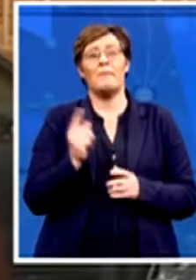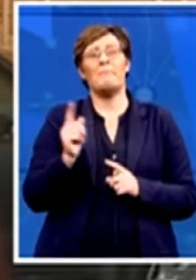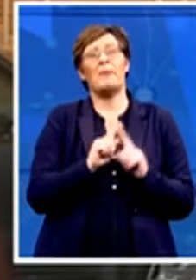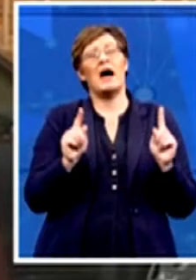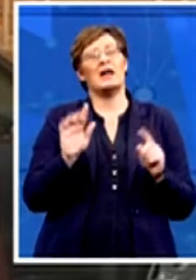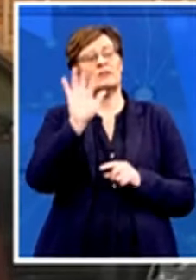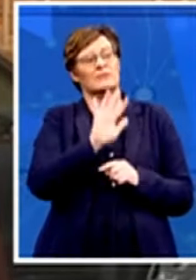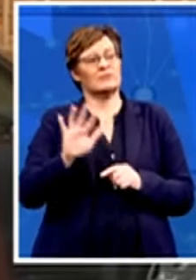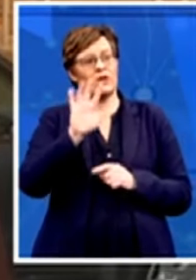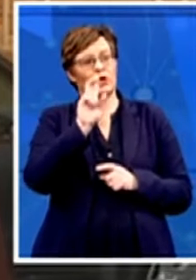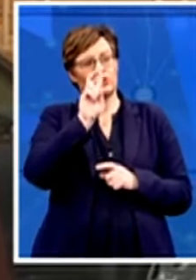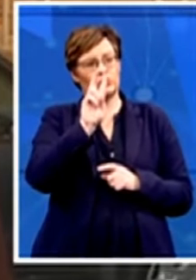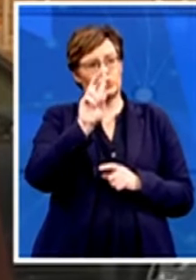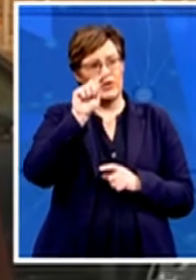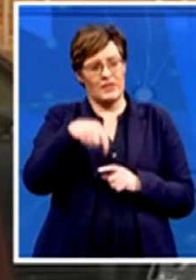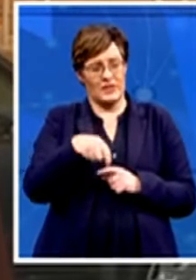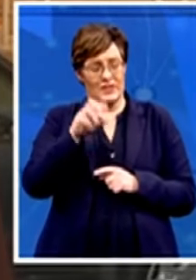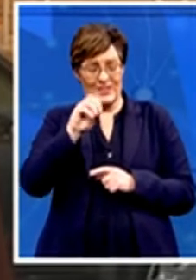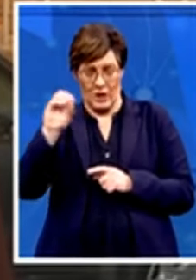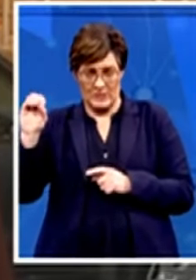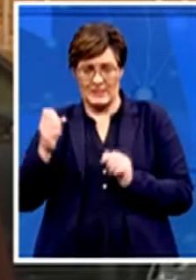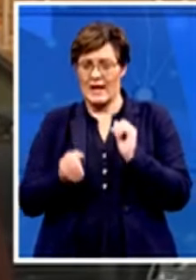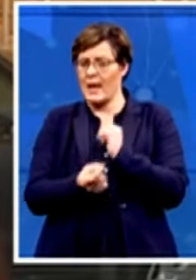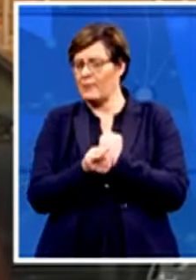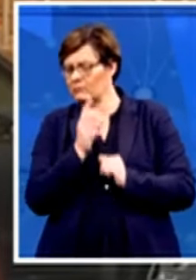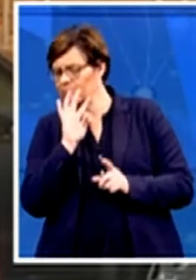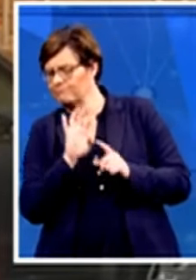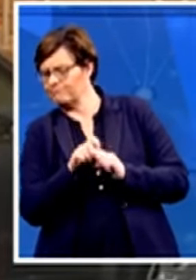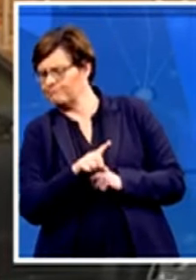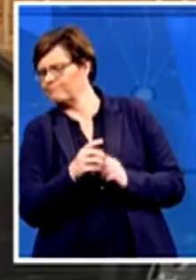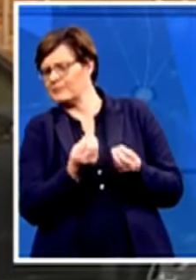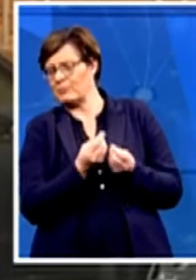that I've alluded to. So that indicates the fact that